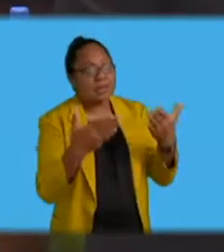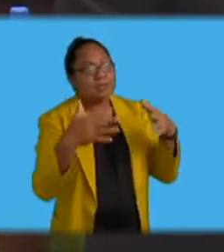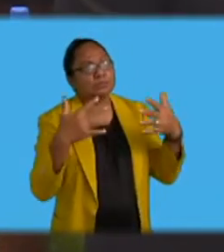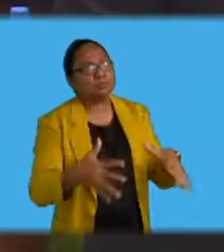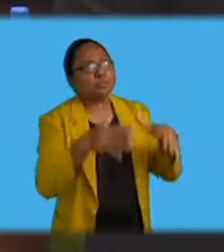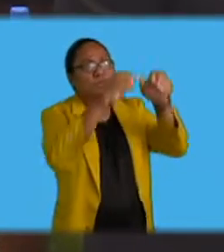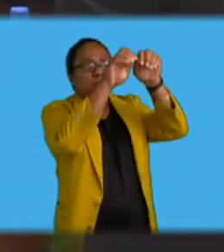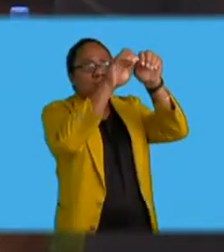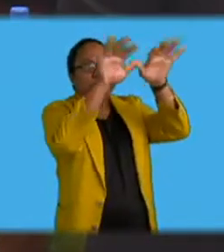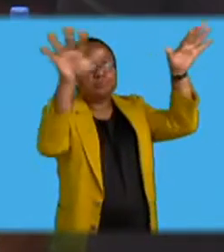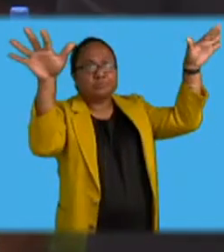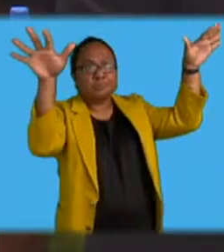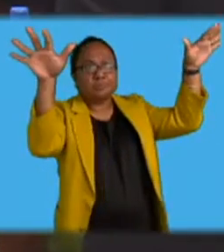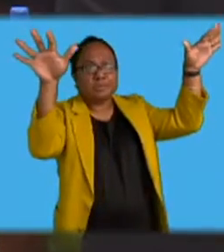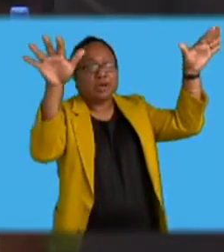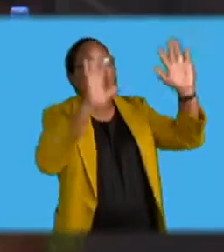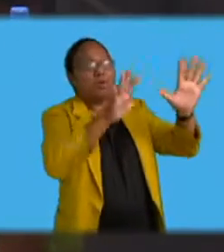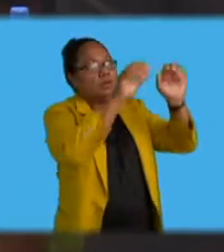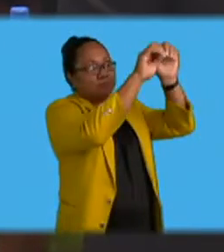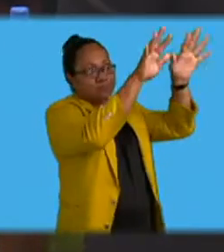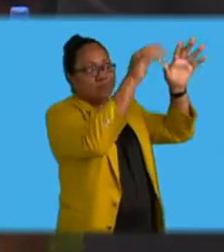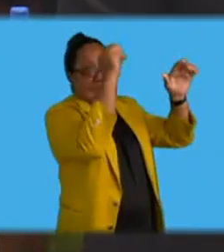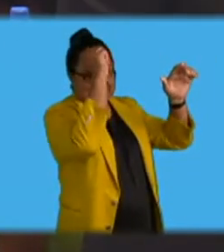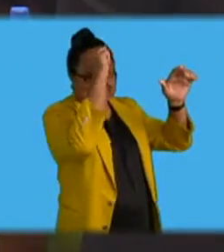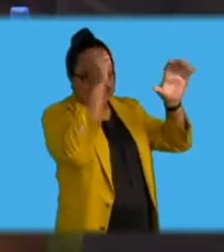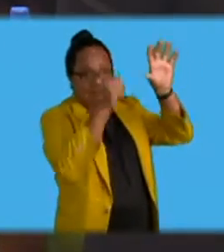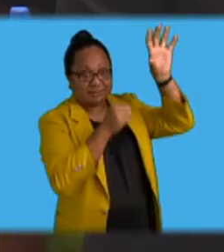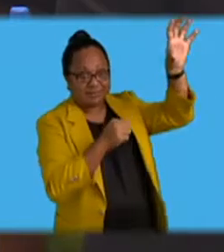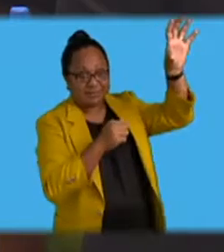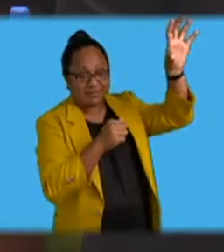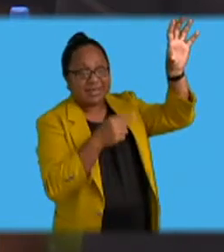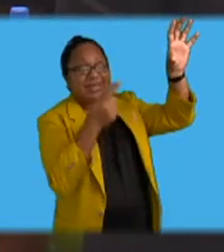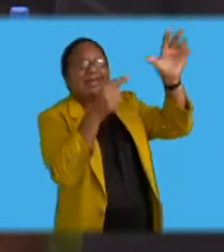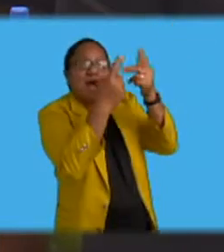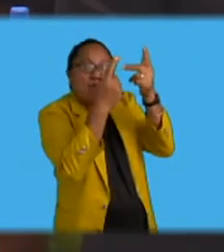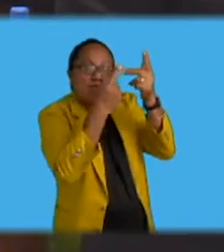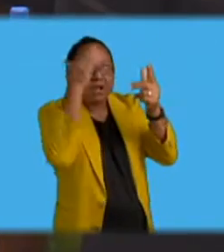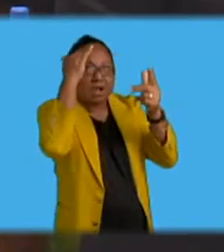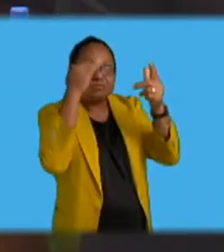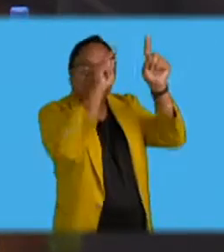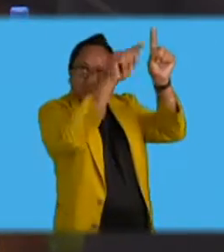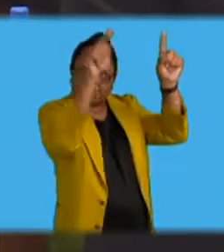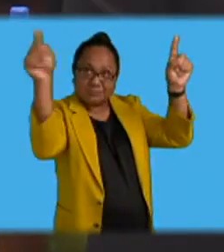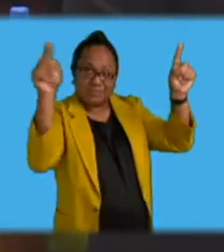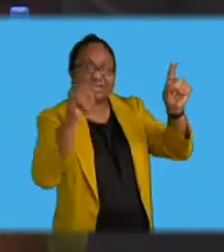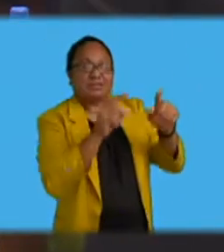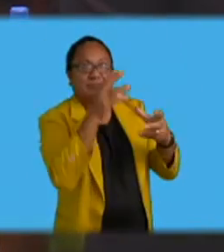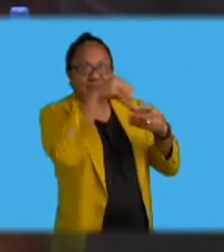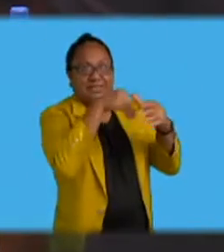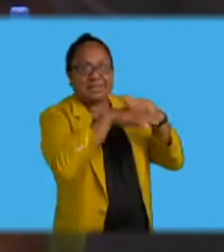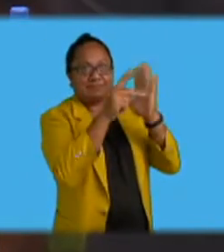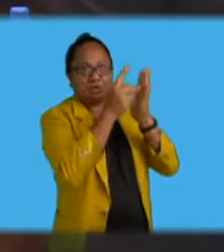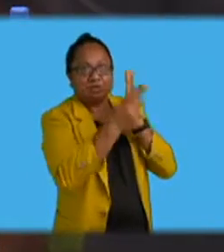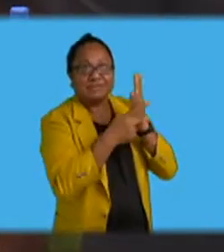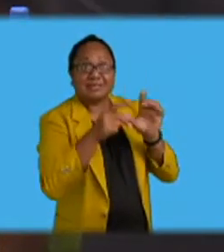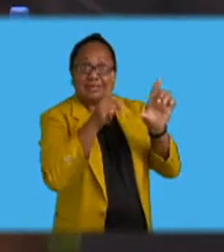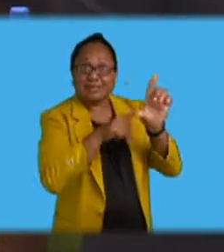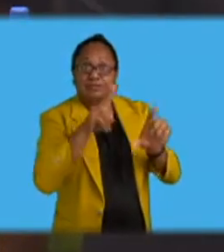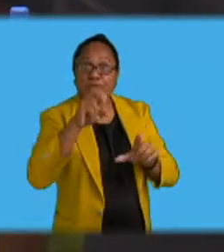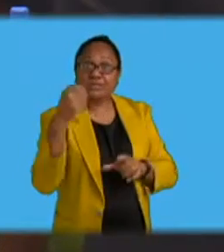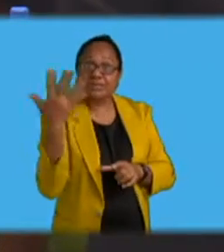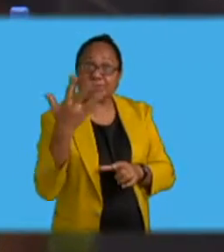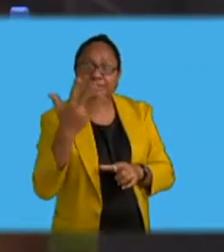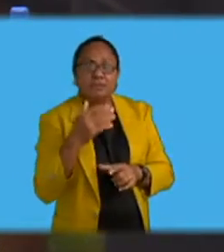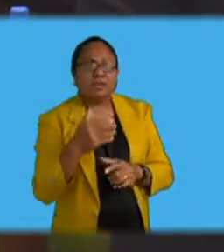the states and union territories in India and in selected countries abroad. The year 2015 saw